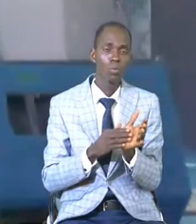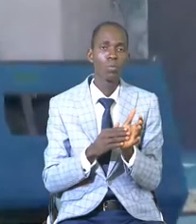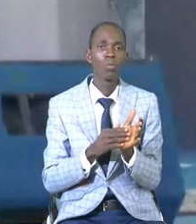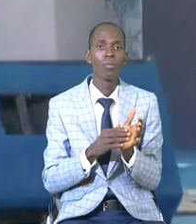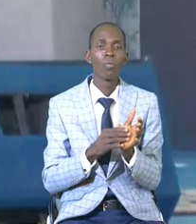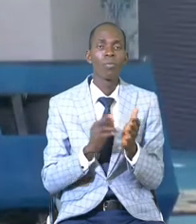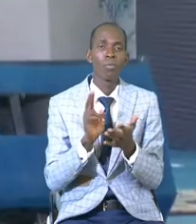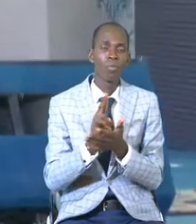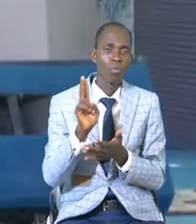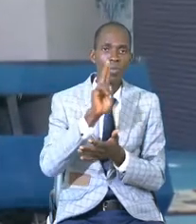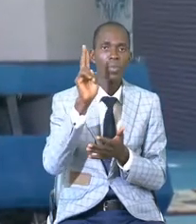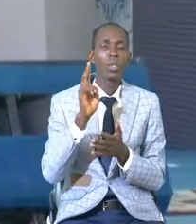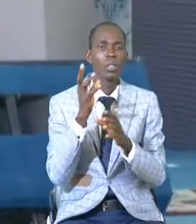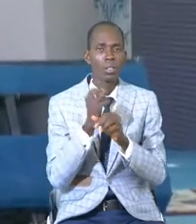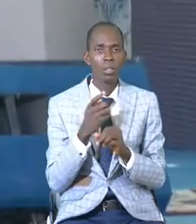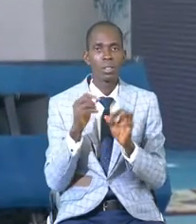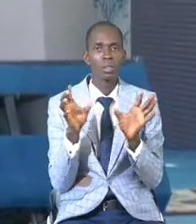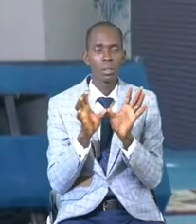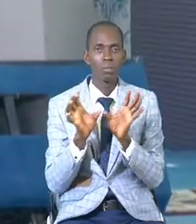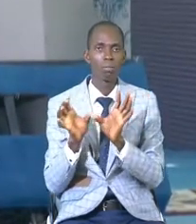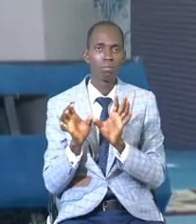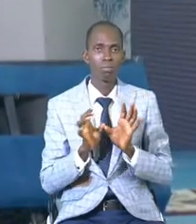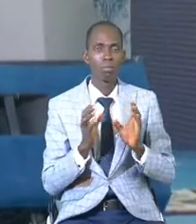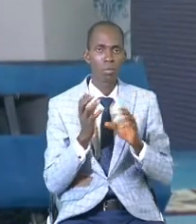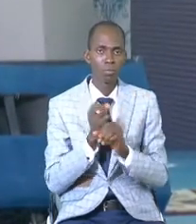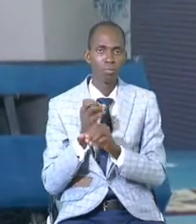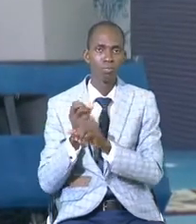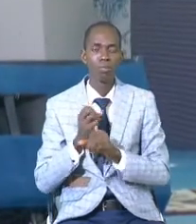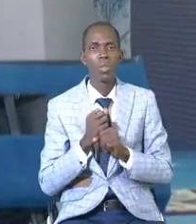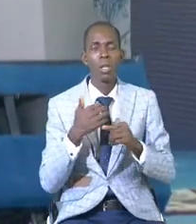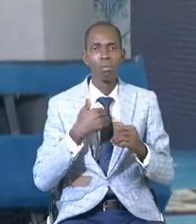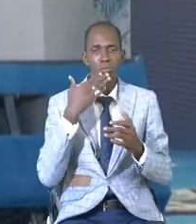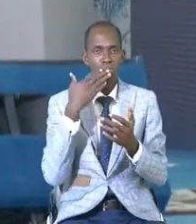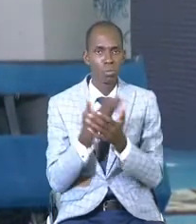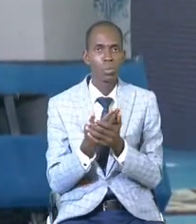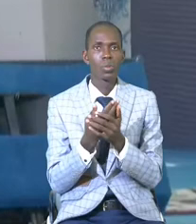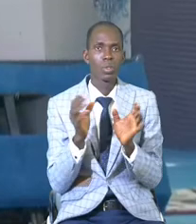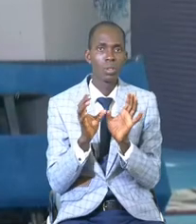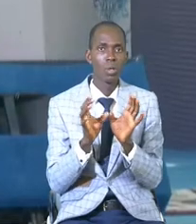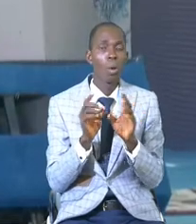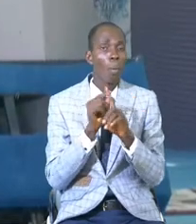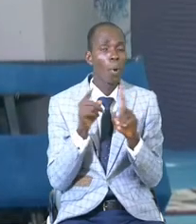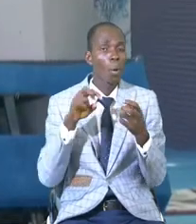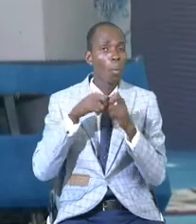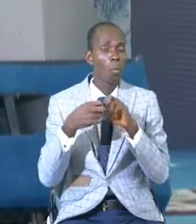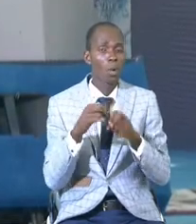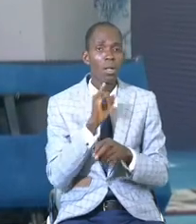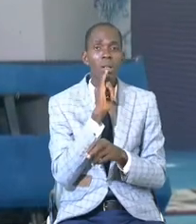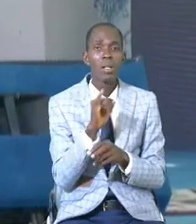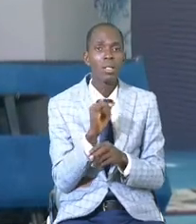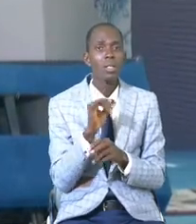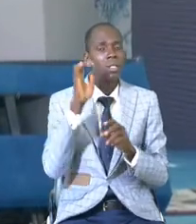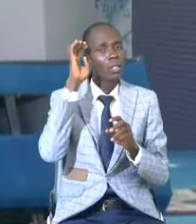university, got certificate, and he had good grades. But the only point is, he didn't